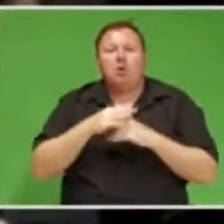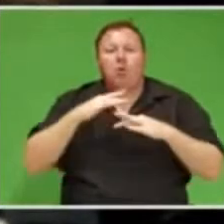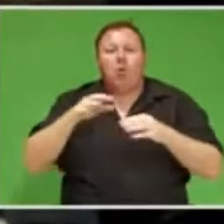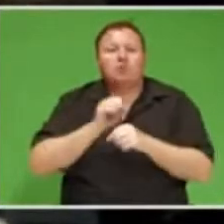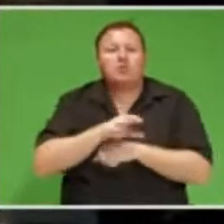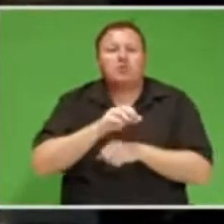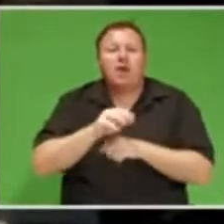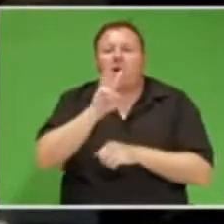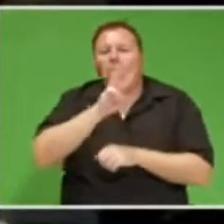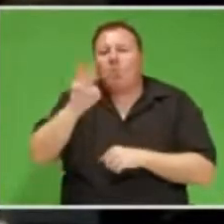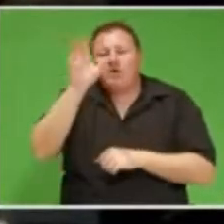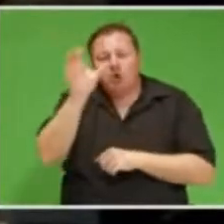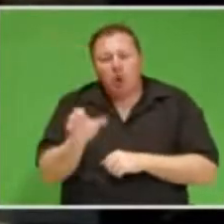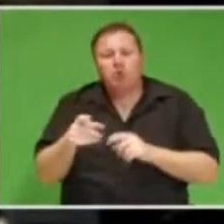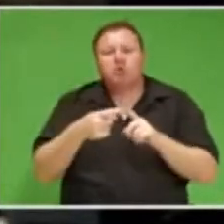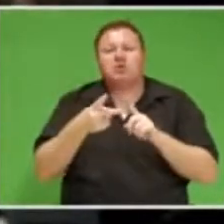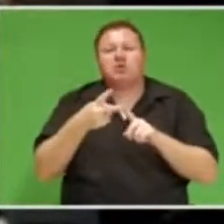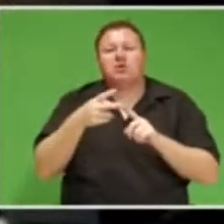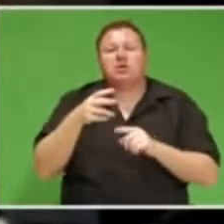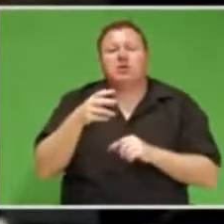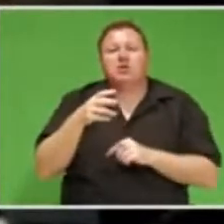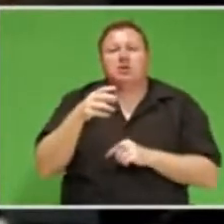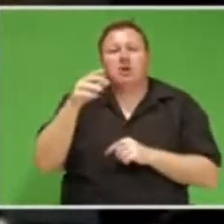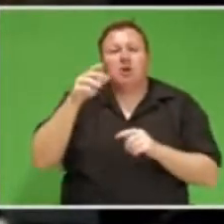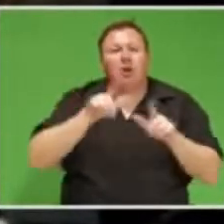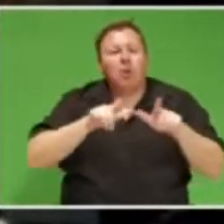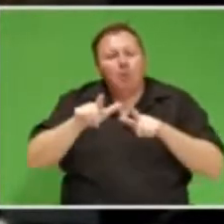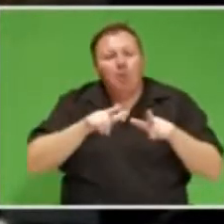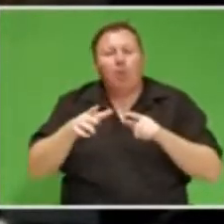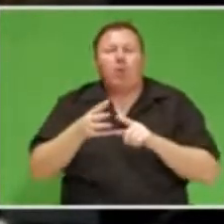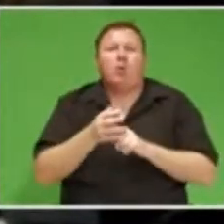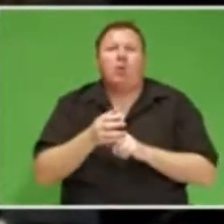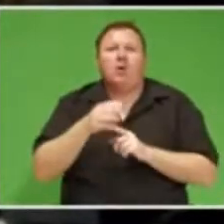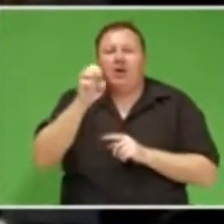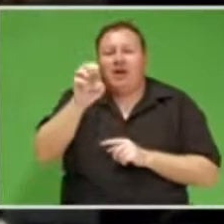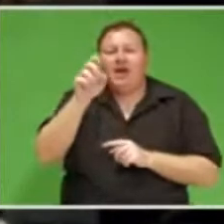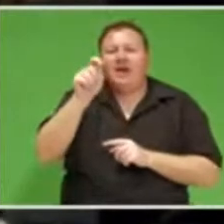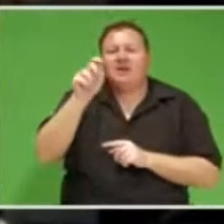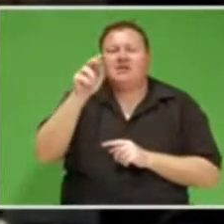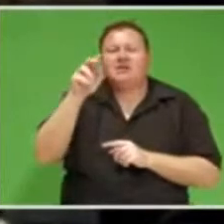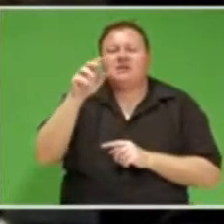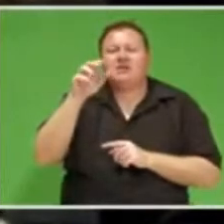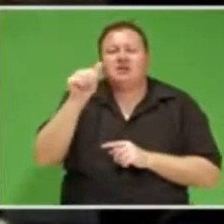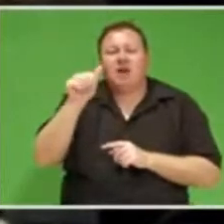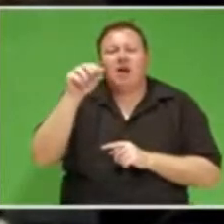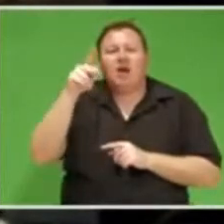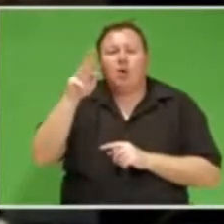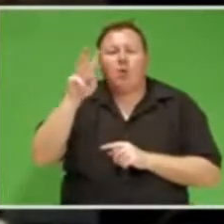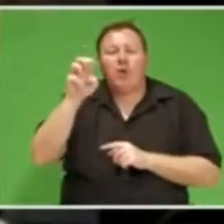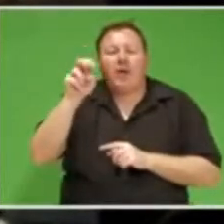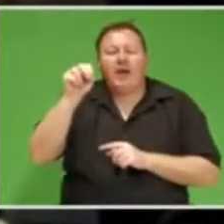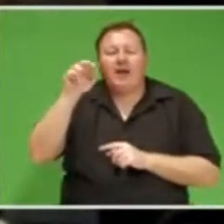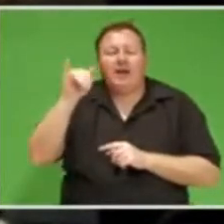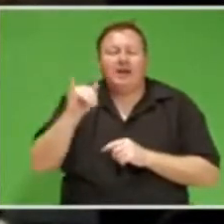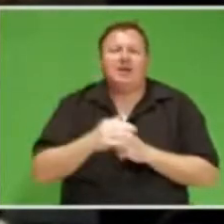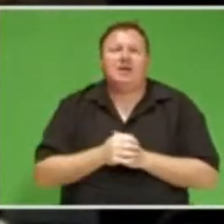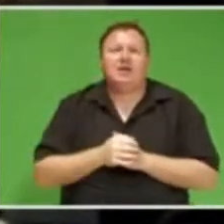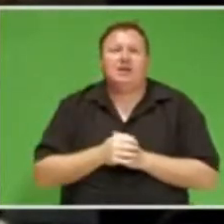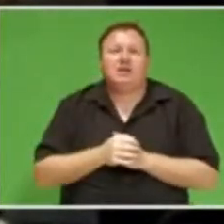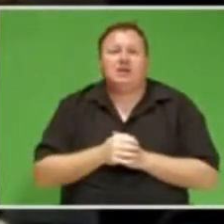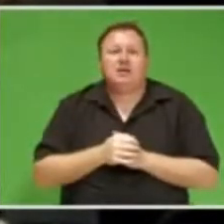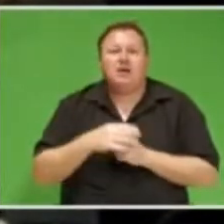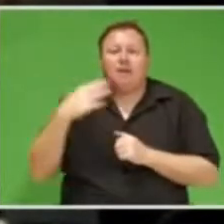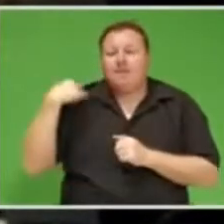eastern part of Limpopo. Now, I went with the Minister of Water and